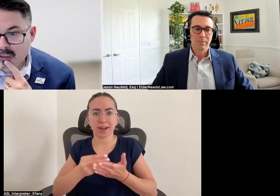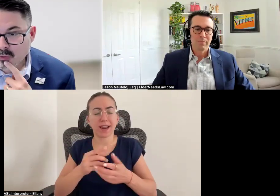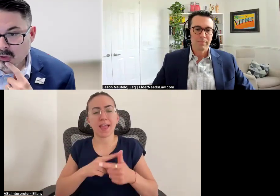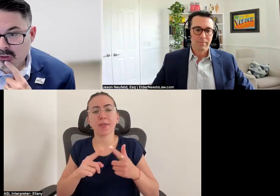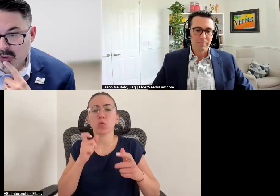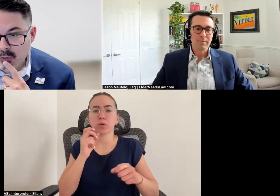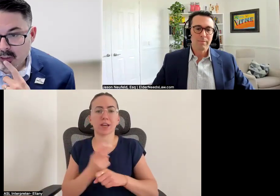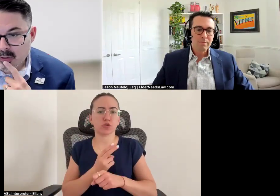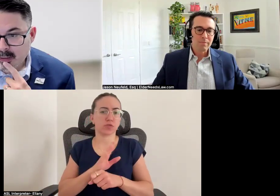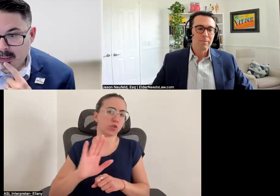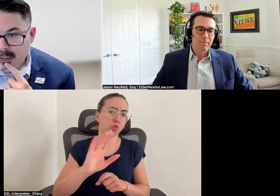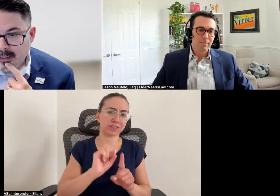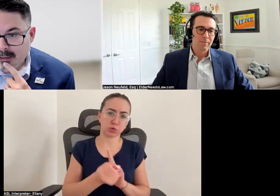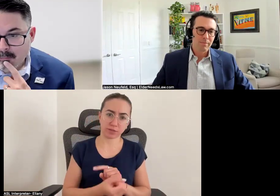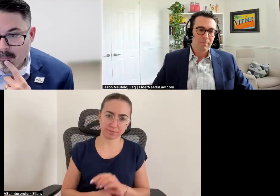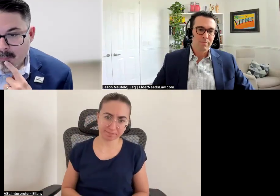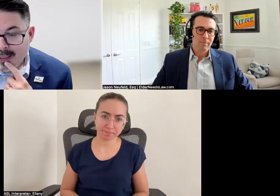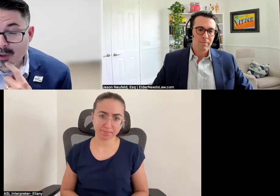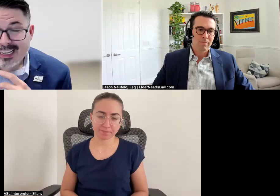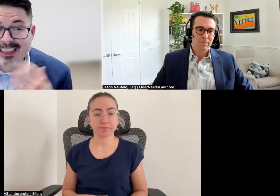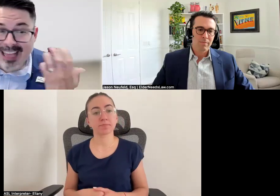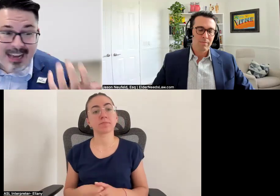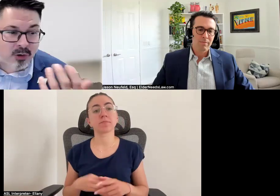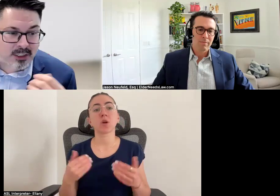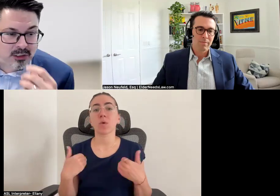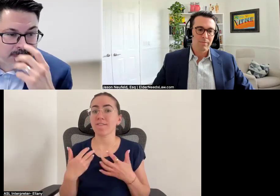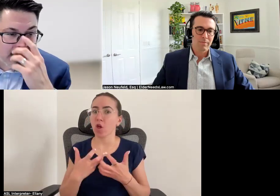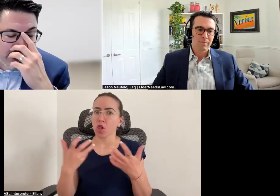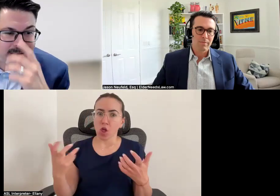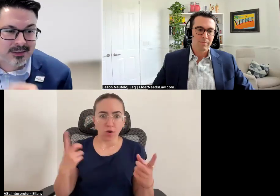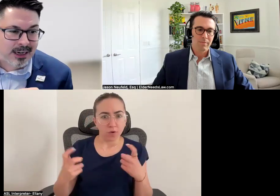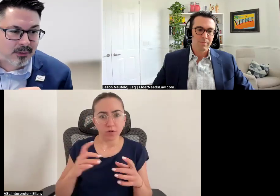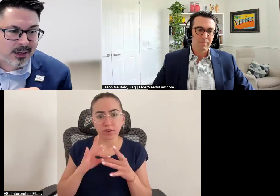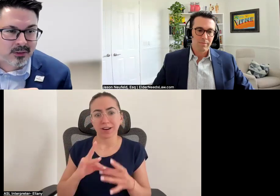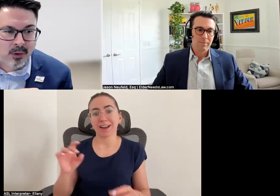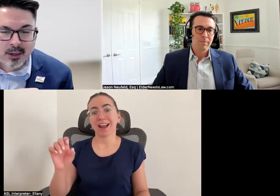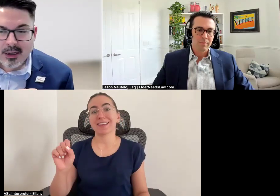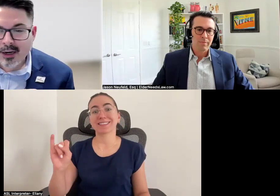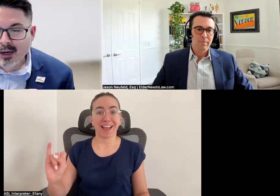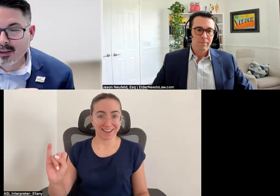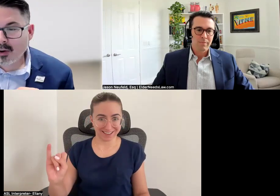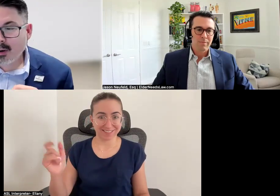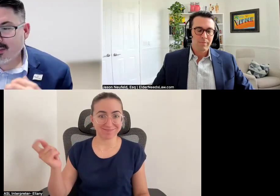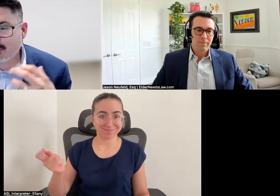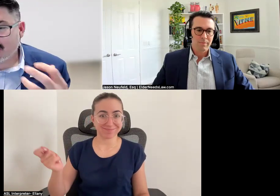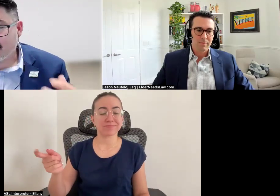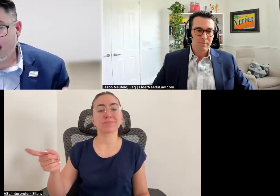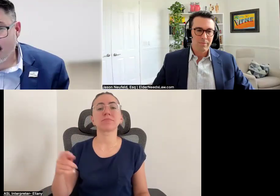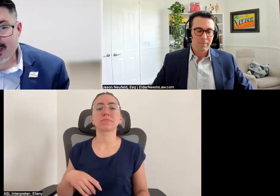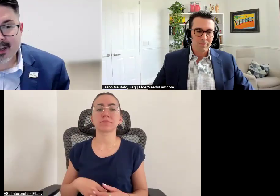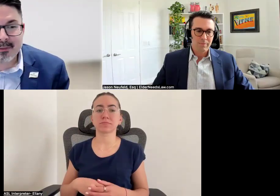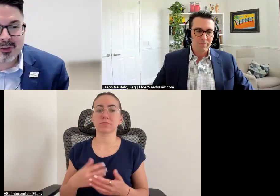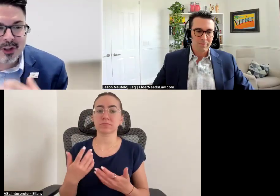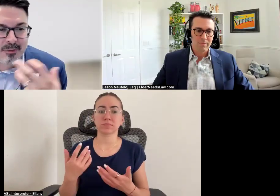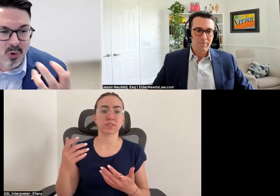it best for your situation. Mhm. Um, and then we get a lot of questions about SSI, right? So, supplemental